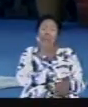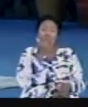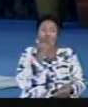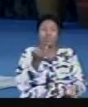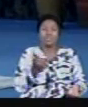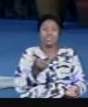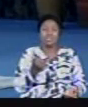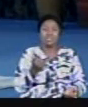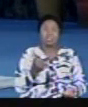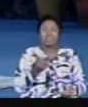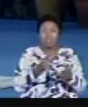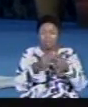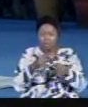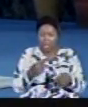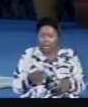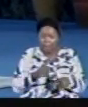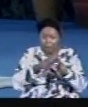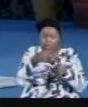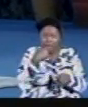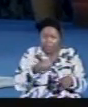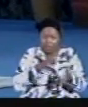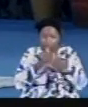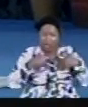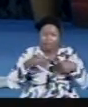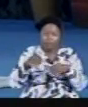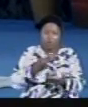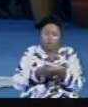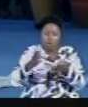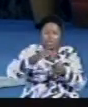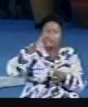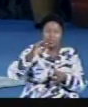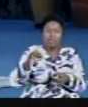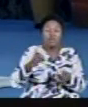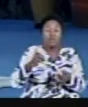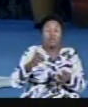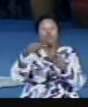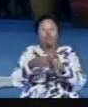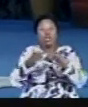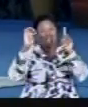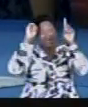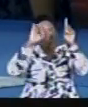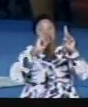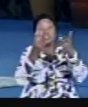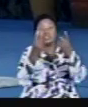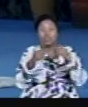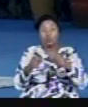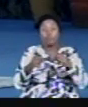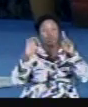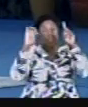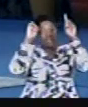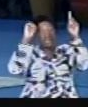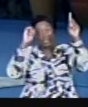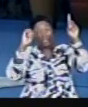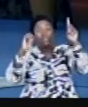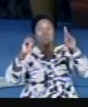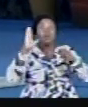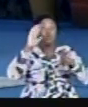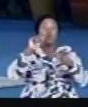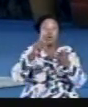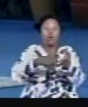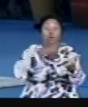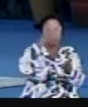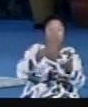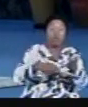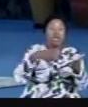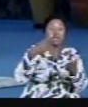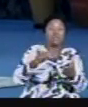you see, you have the Holy Ghost. When he is come, he will reprove the world